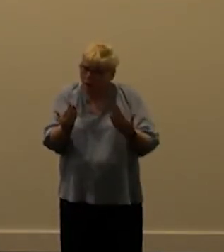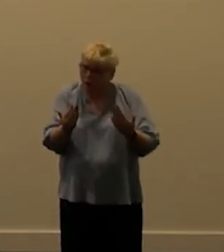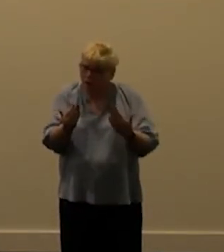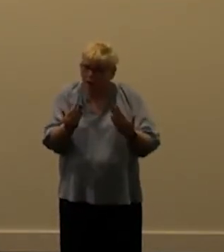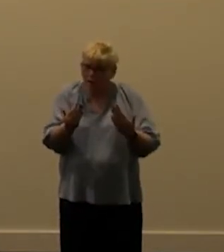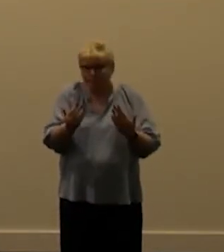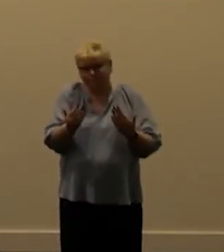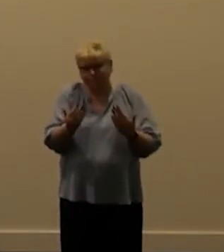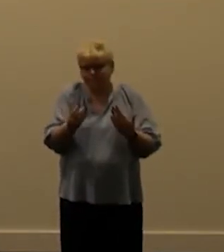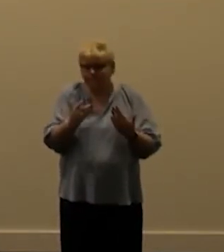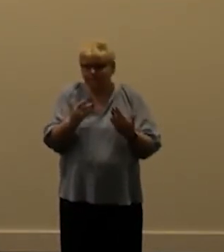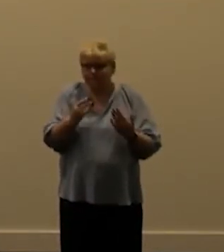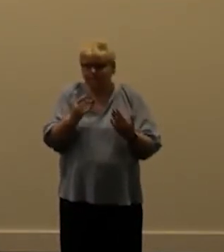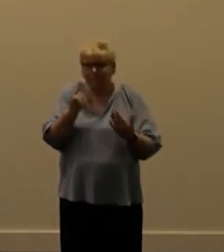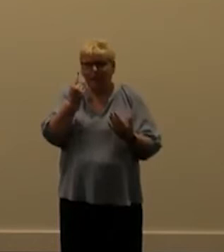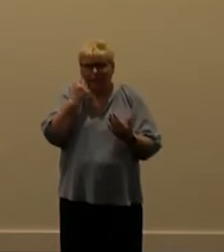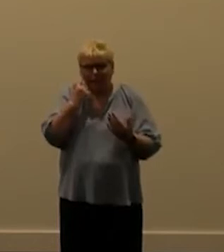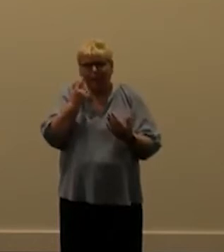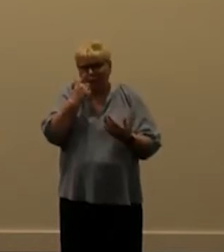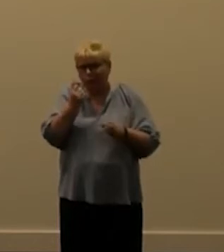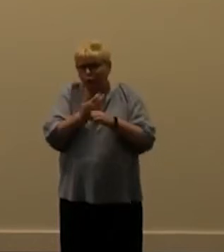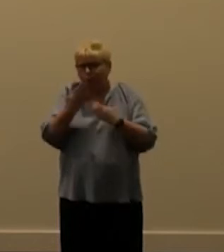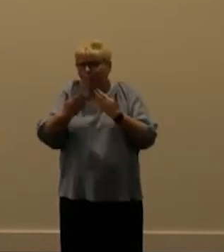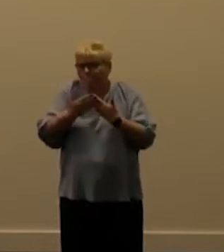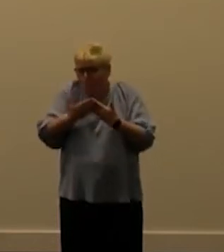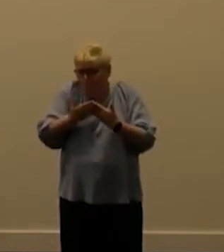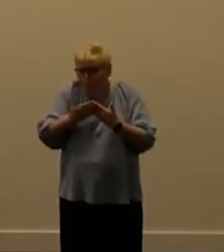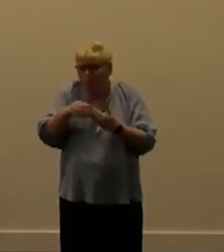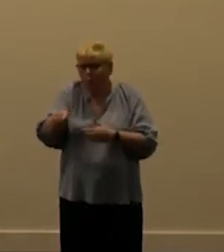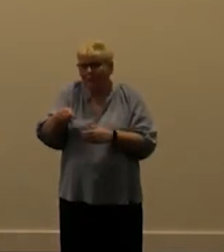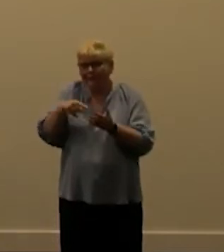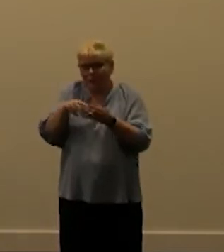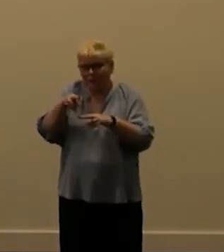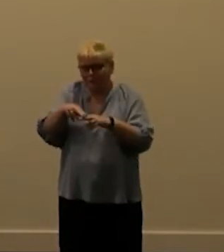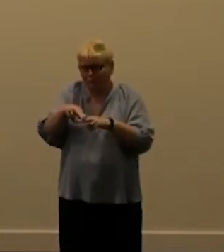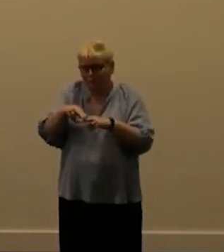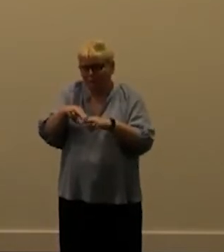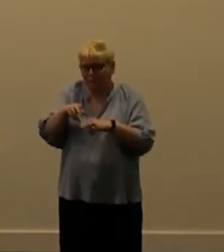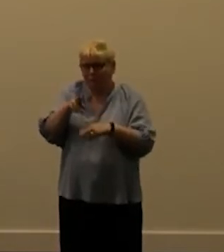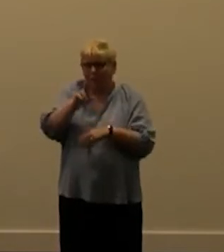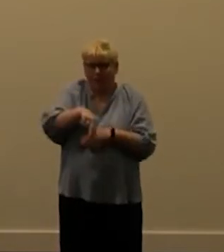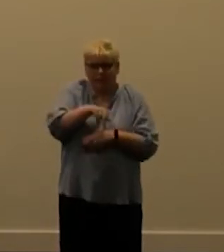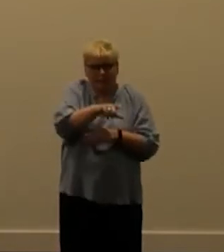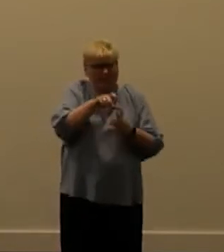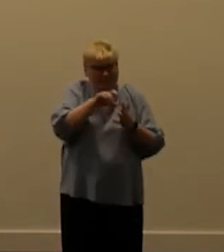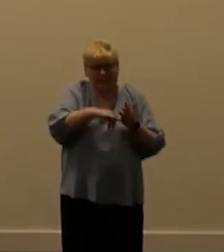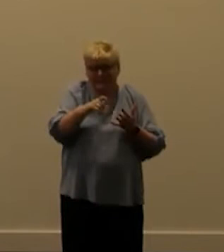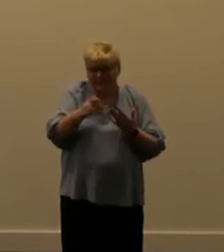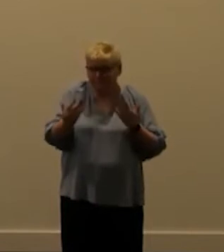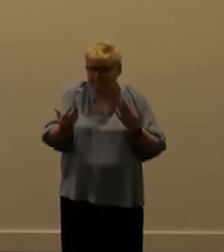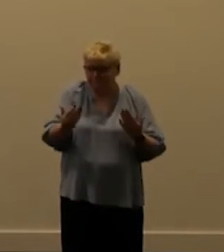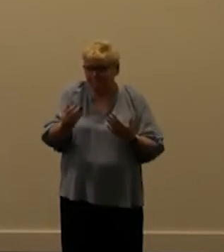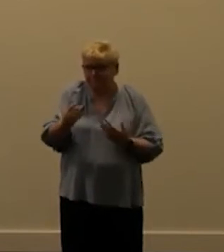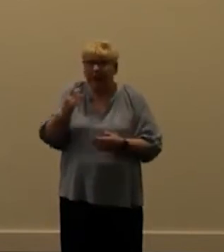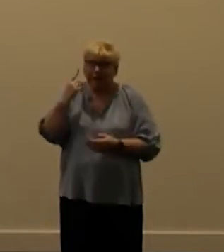DSC, Terraform. But I think there's a lot more you can do with Terraform than what you can do with with DSC. Yeah, you